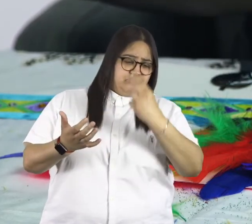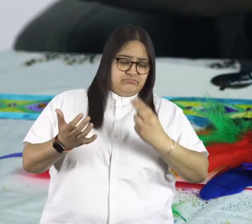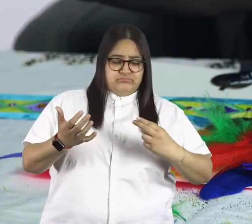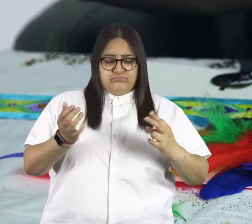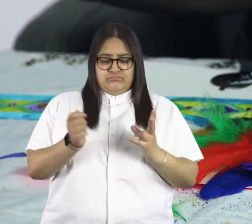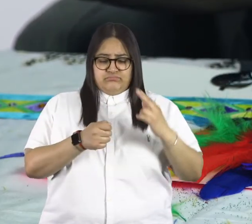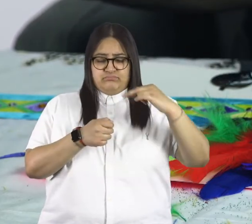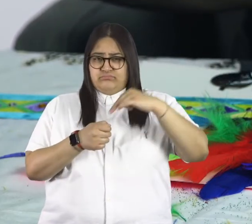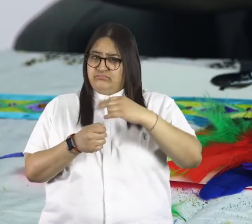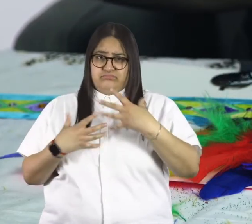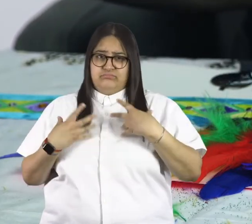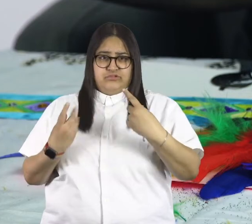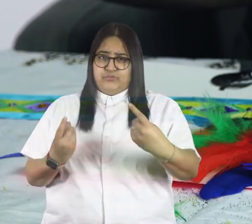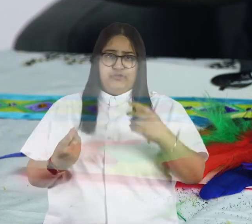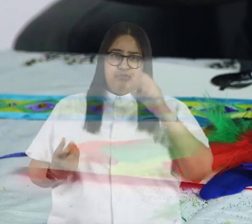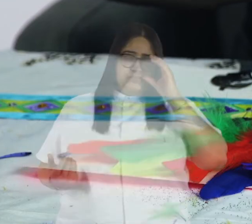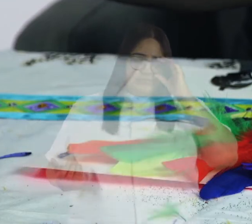Apply a fair amount of glue.